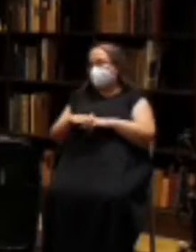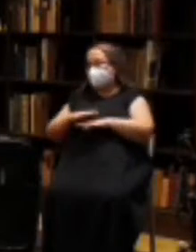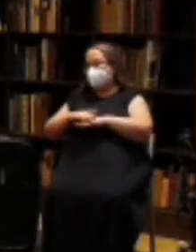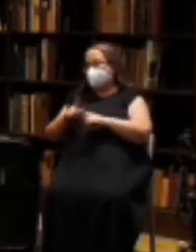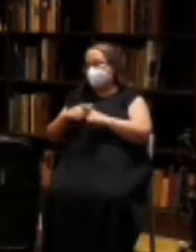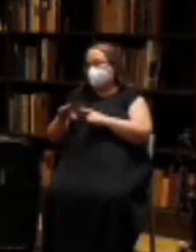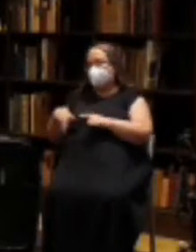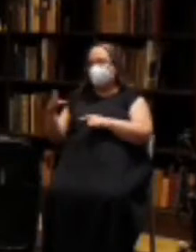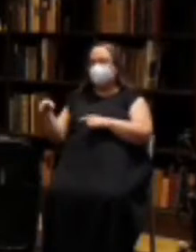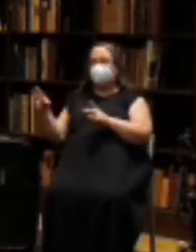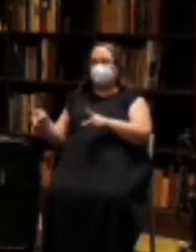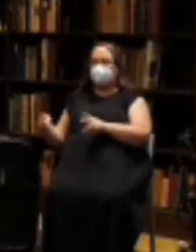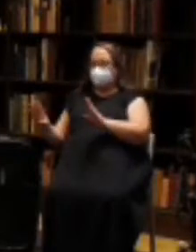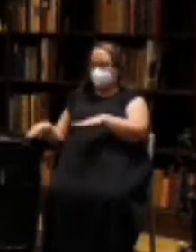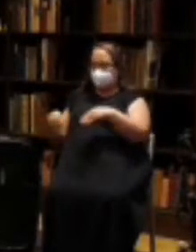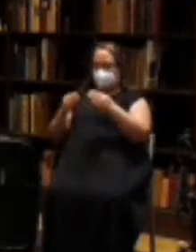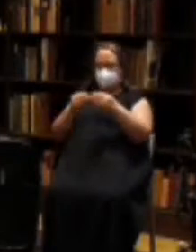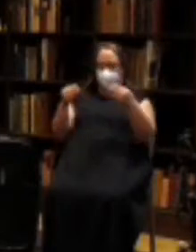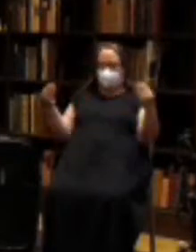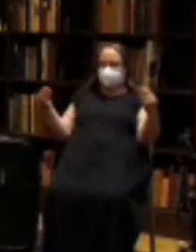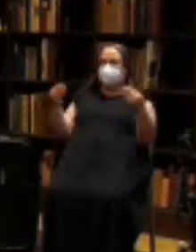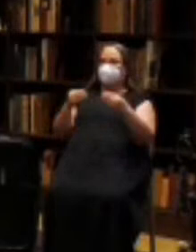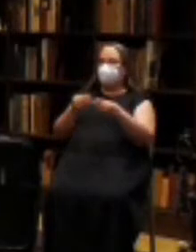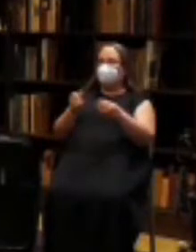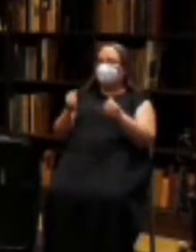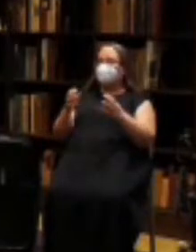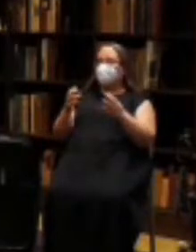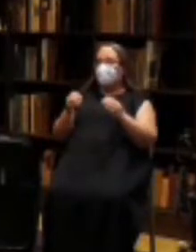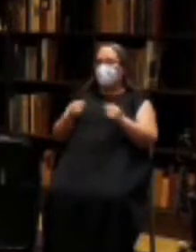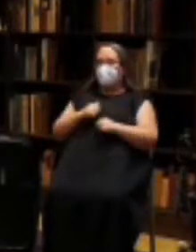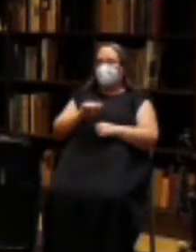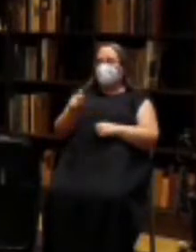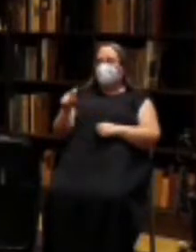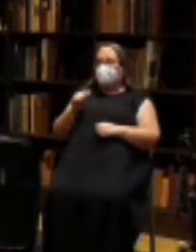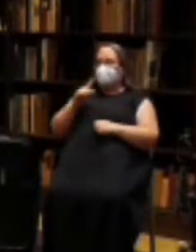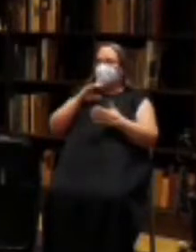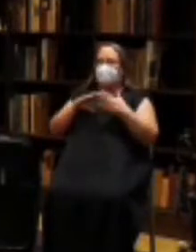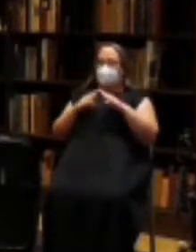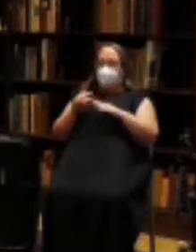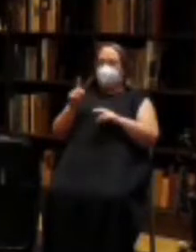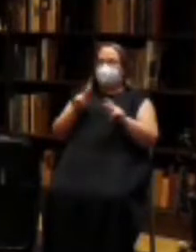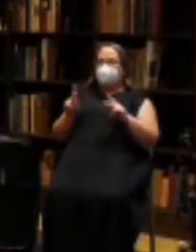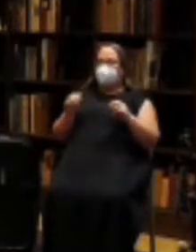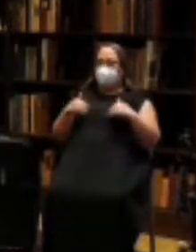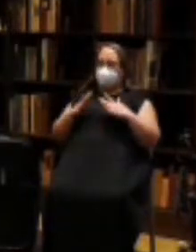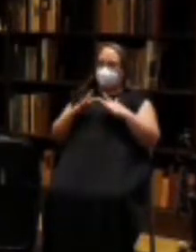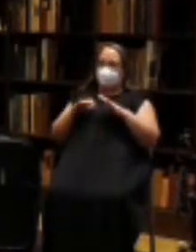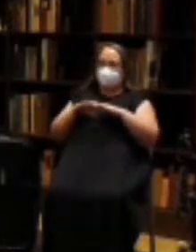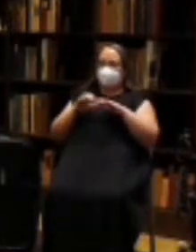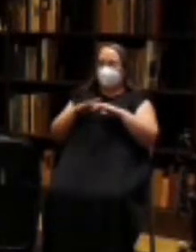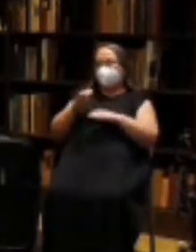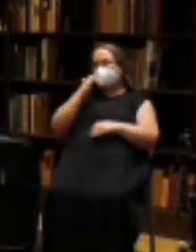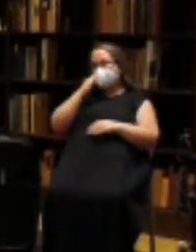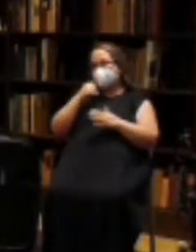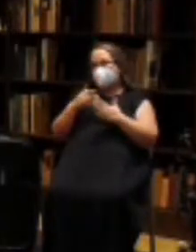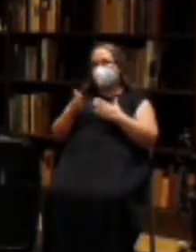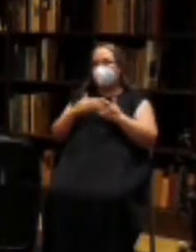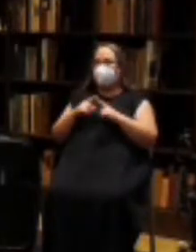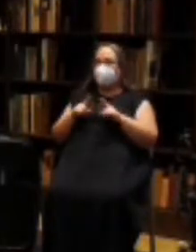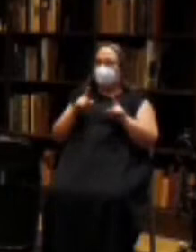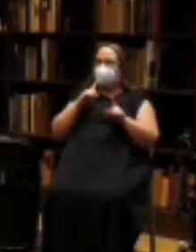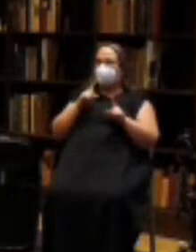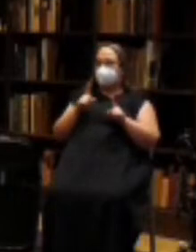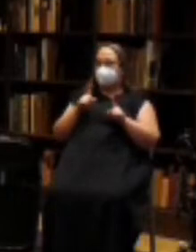next person picks it up and reads it, right? And these are cities where, of course, people have like internet access on their smartphones or whatnot, but it